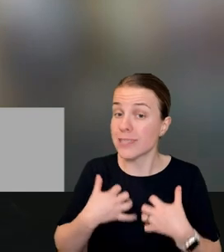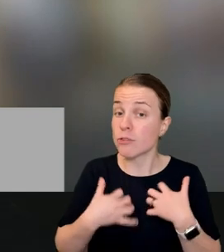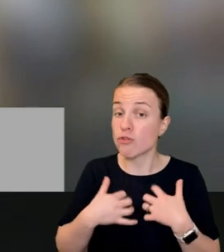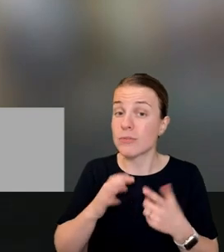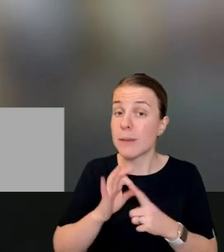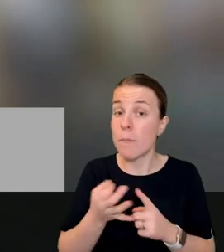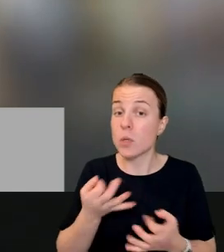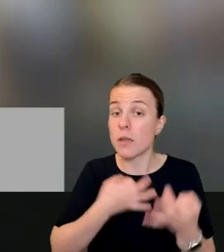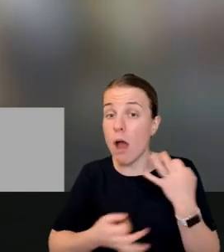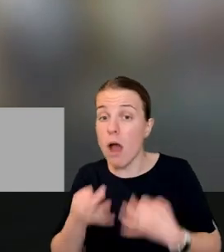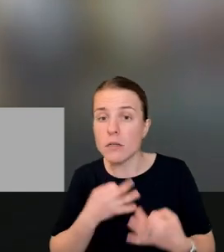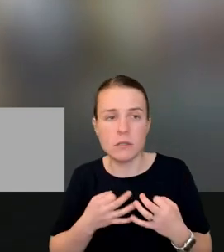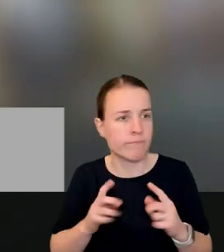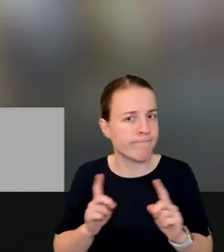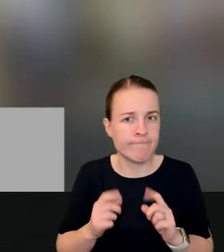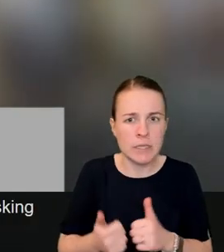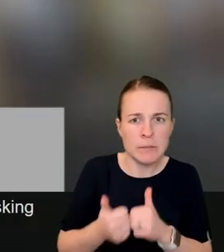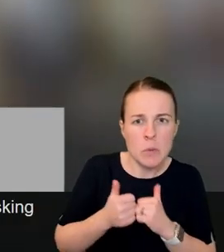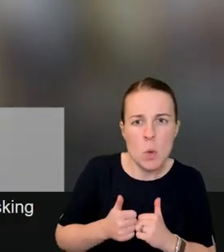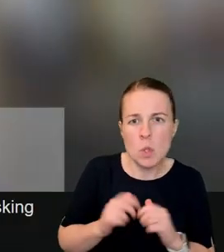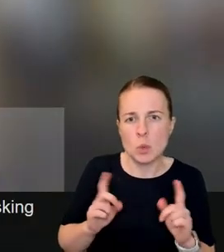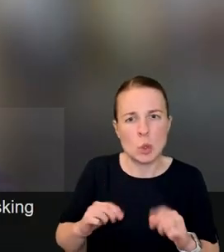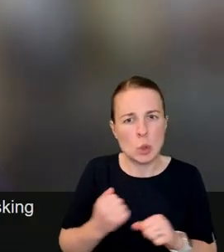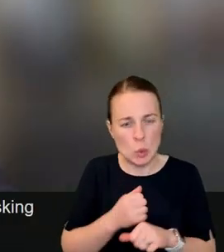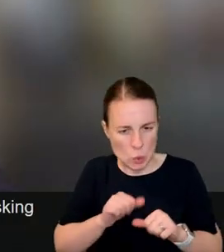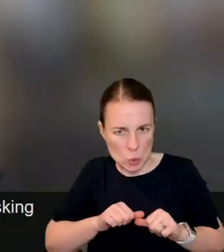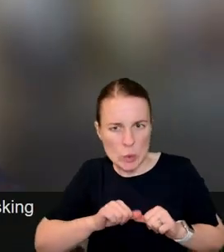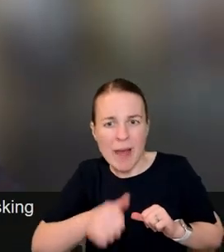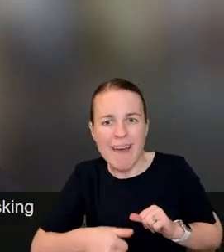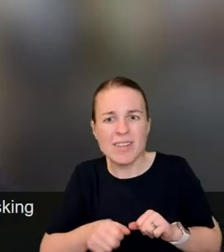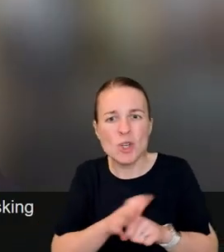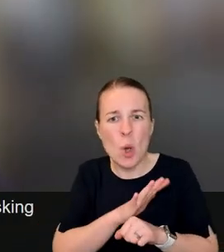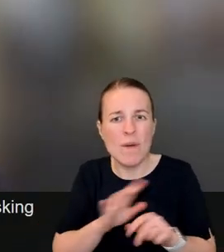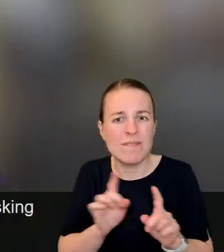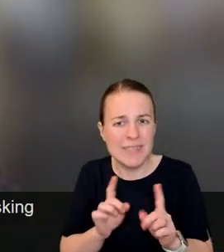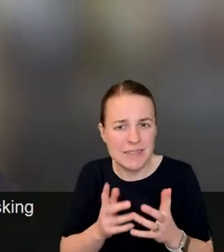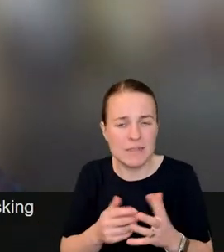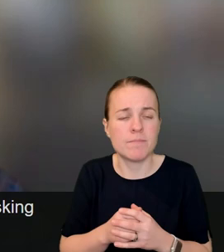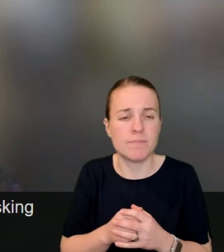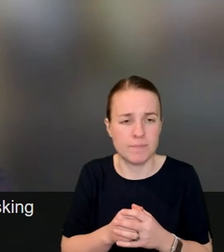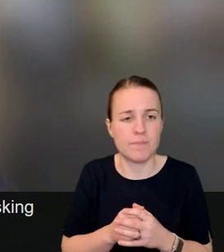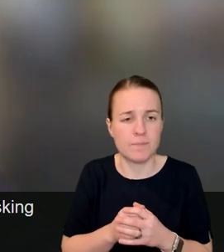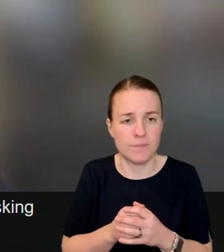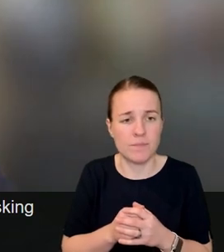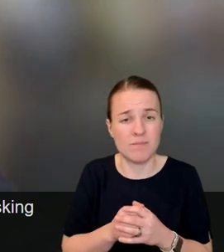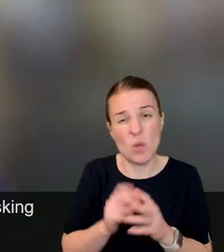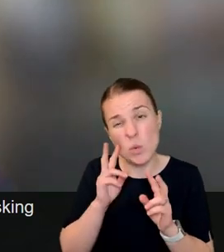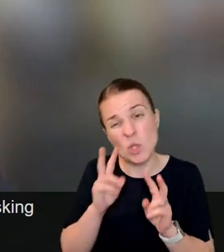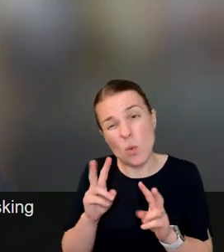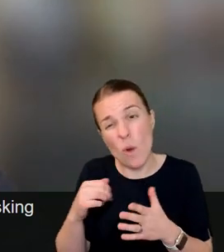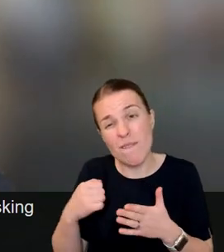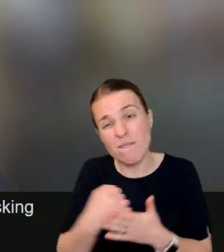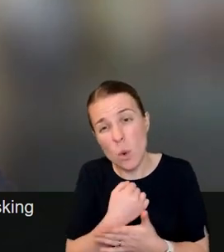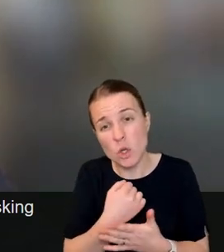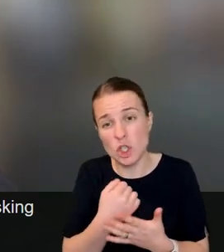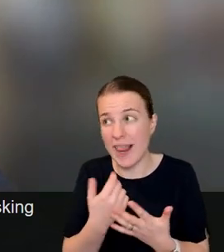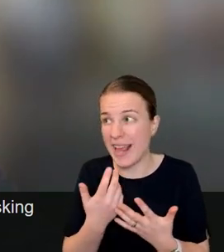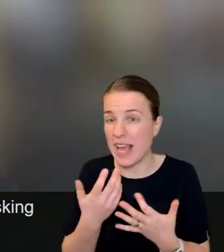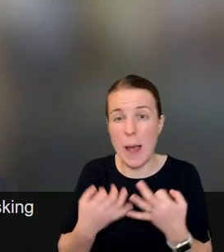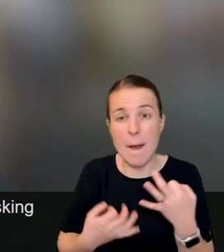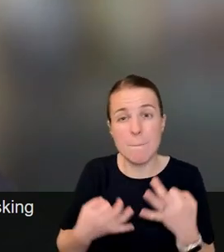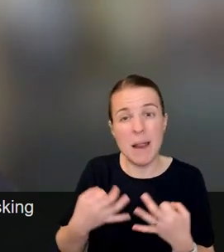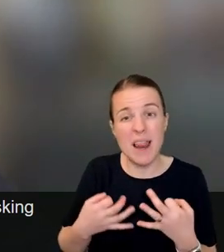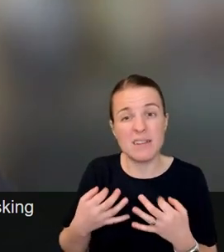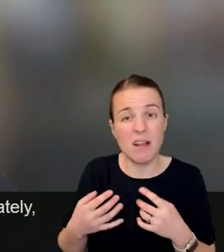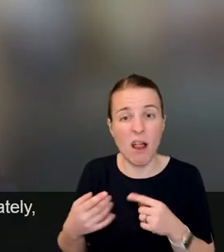to get that support, especially post-COVID. And what we saw, unfortunately, were cheap political digs and